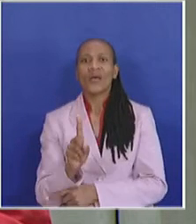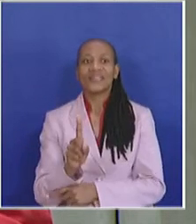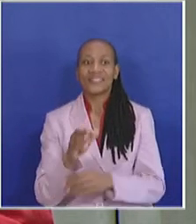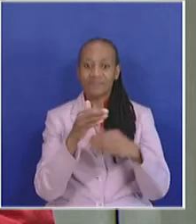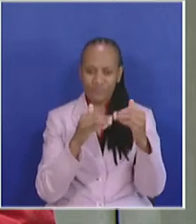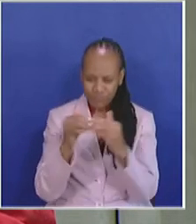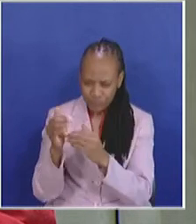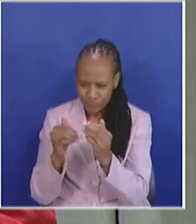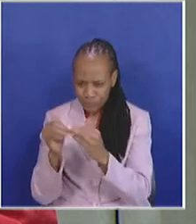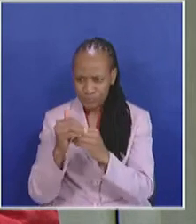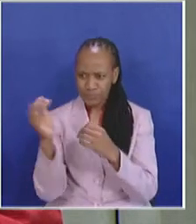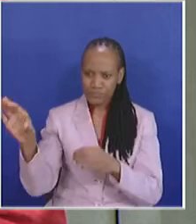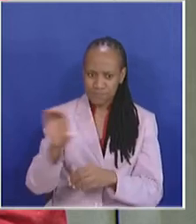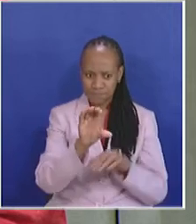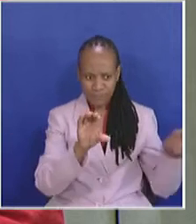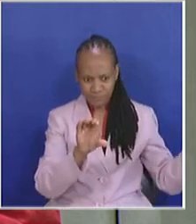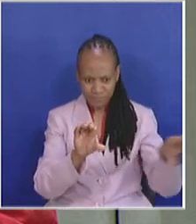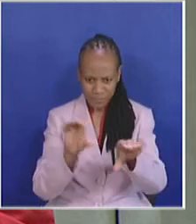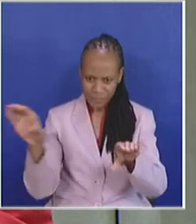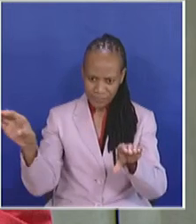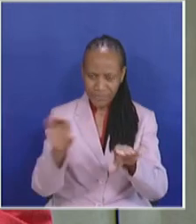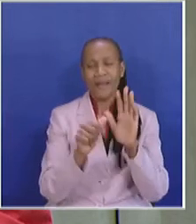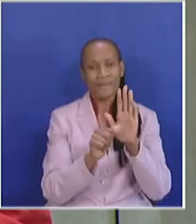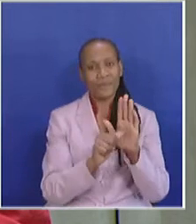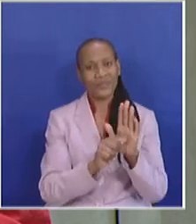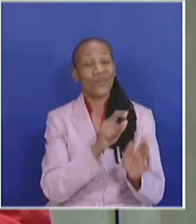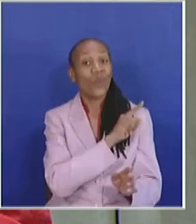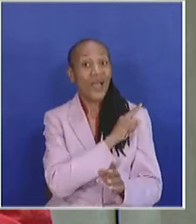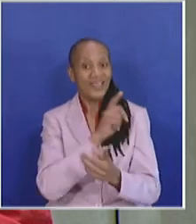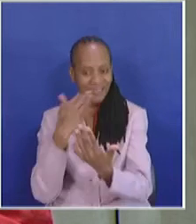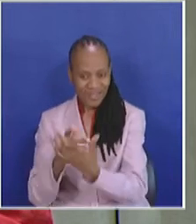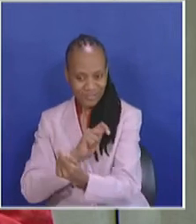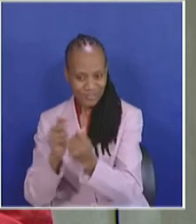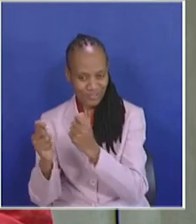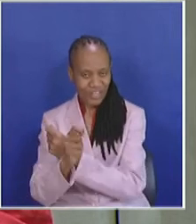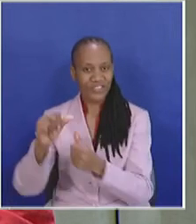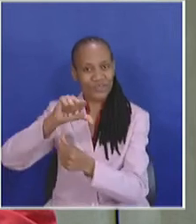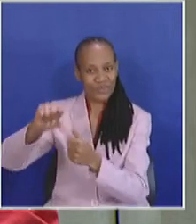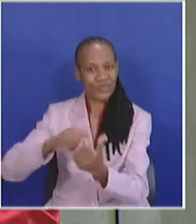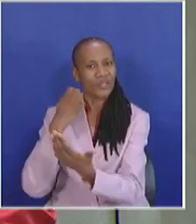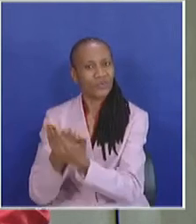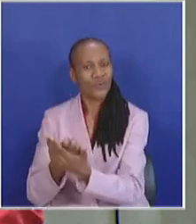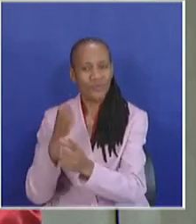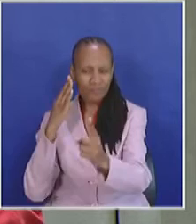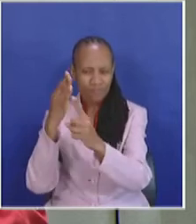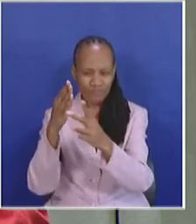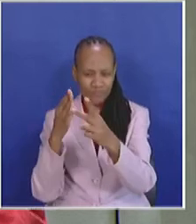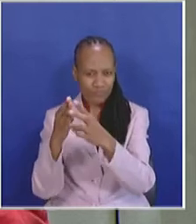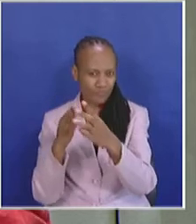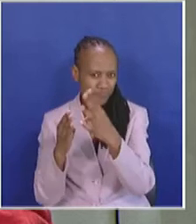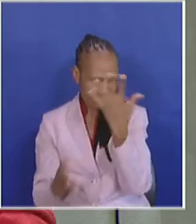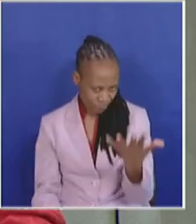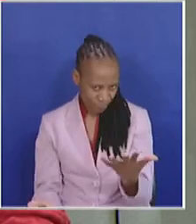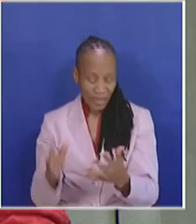infrastructure investment in meeting the social and economic objectives of the country. The NDP